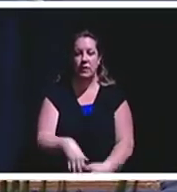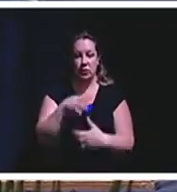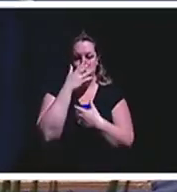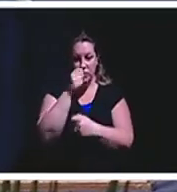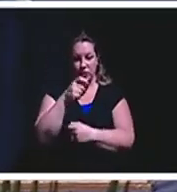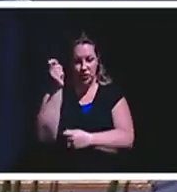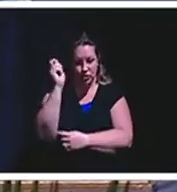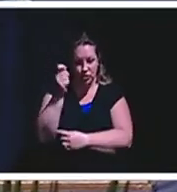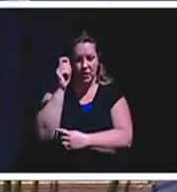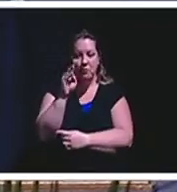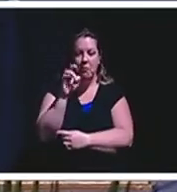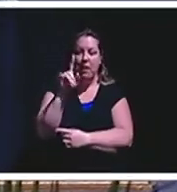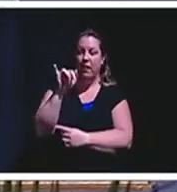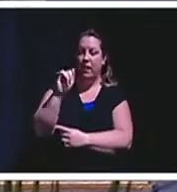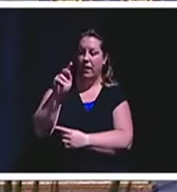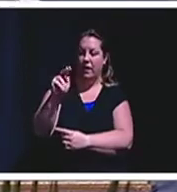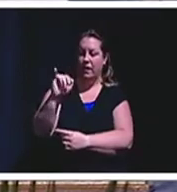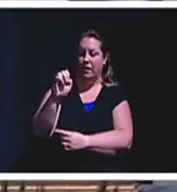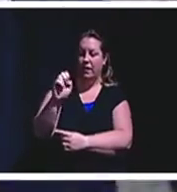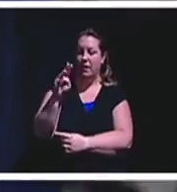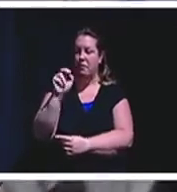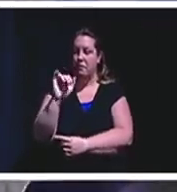Trustee Judge Melanie May.